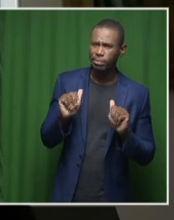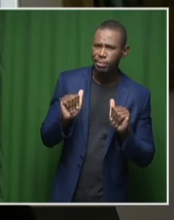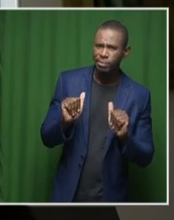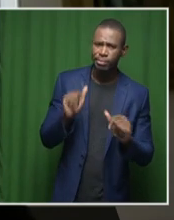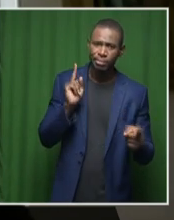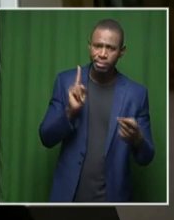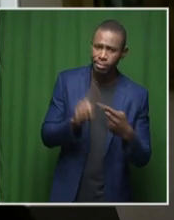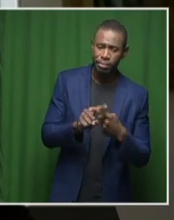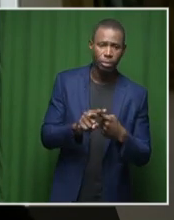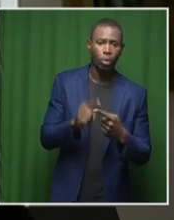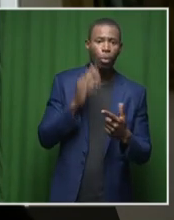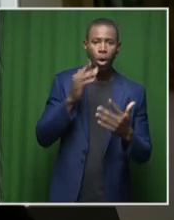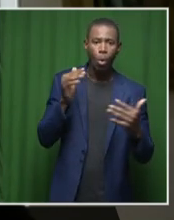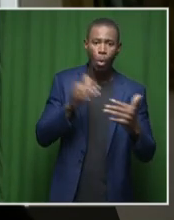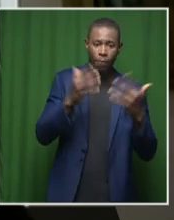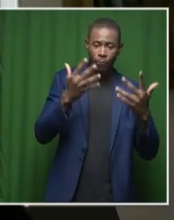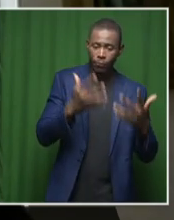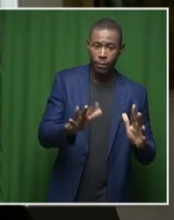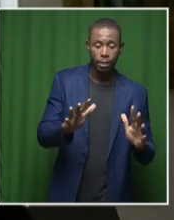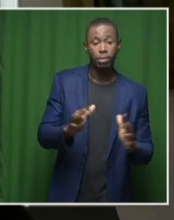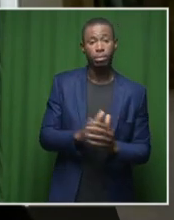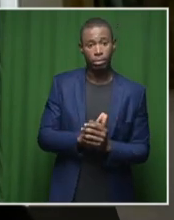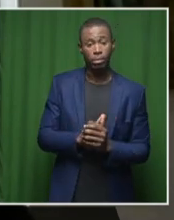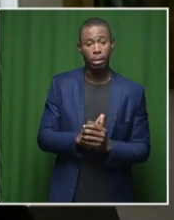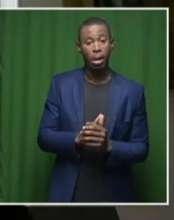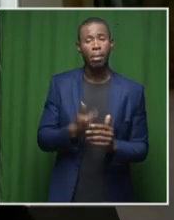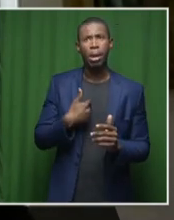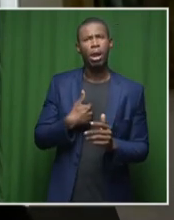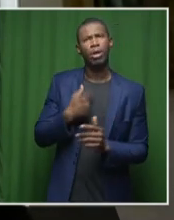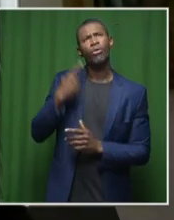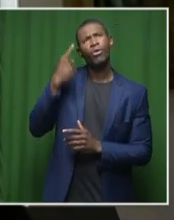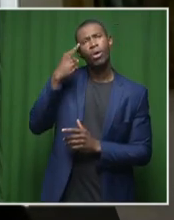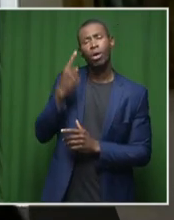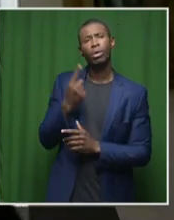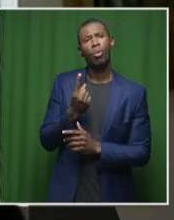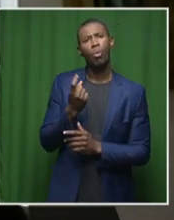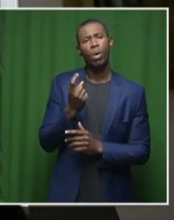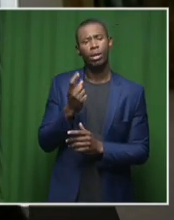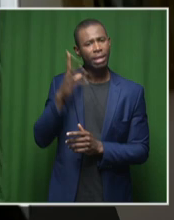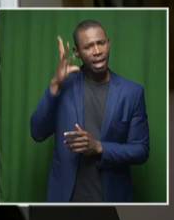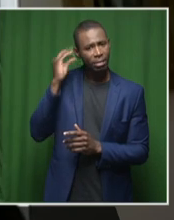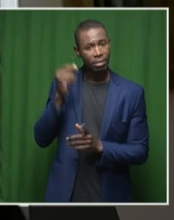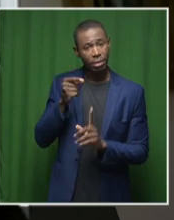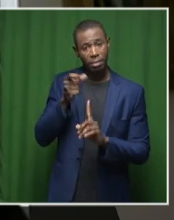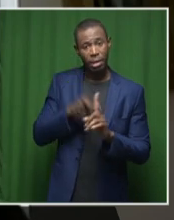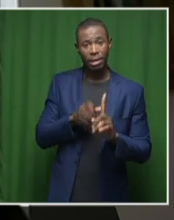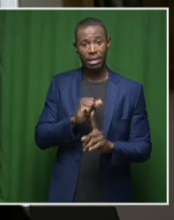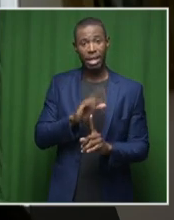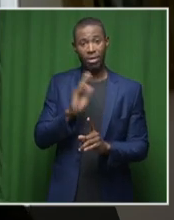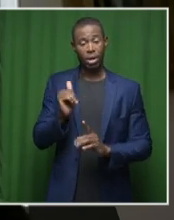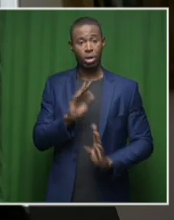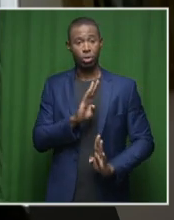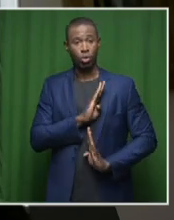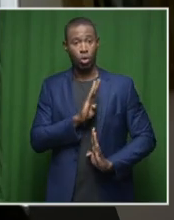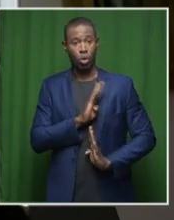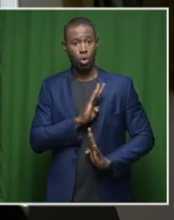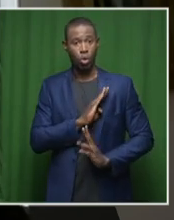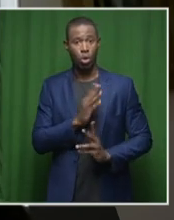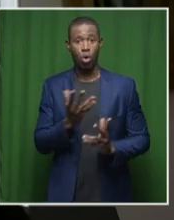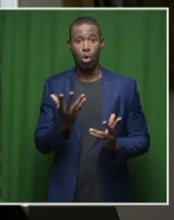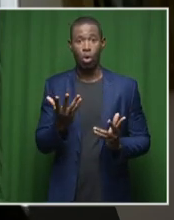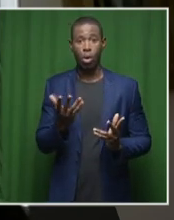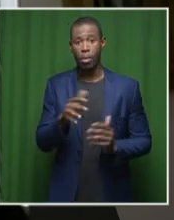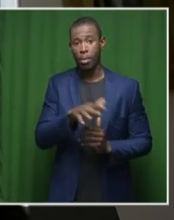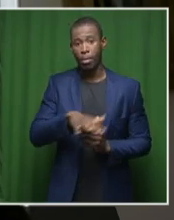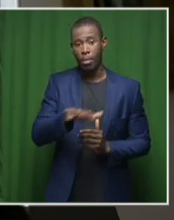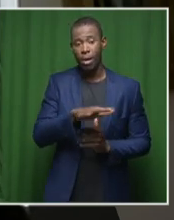So just you know, off the top of my head, thinking about the experiences of the South African soldiers in France and Flanders